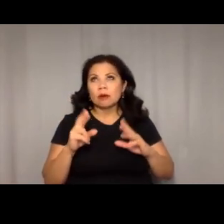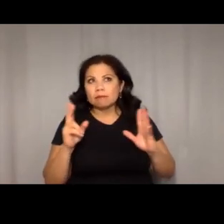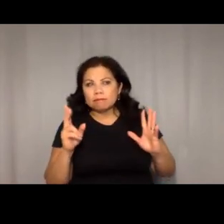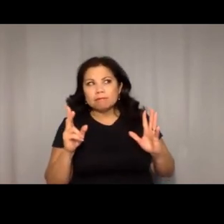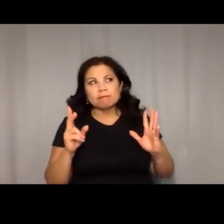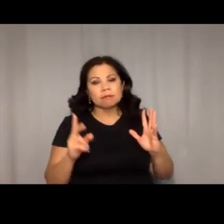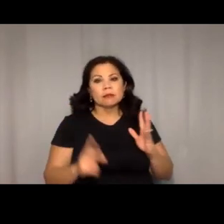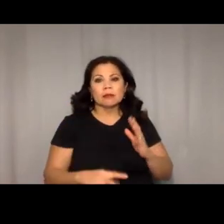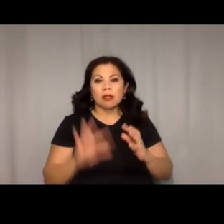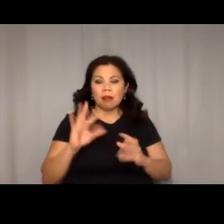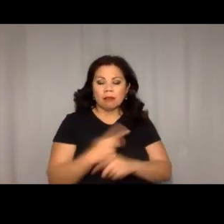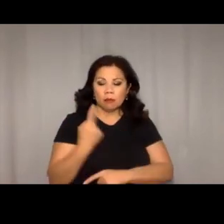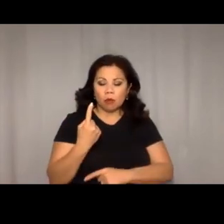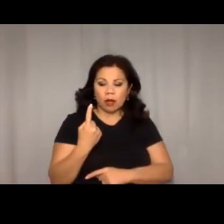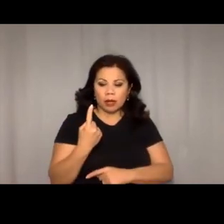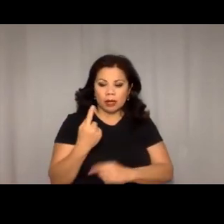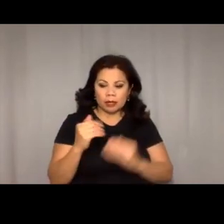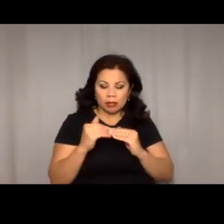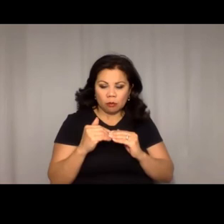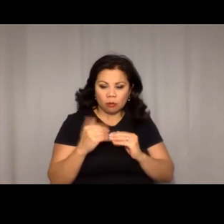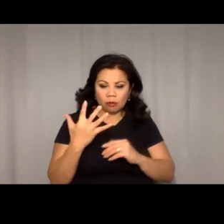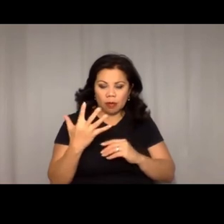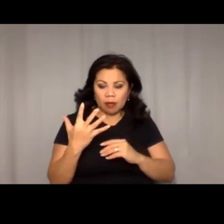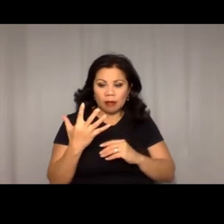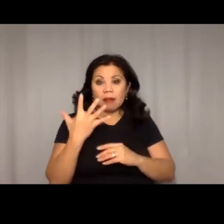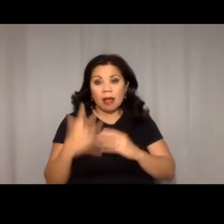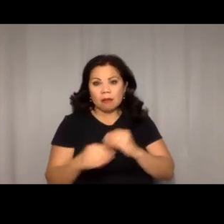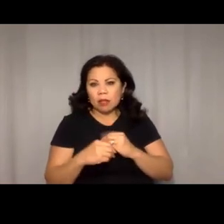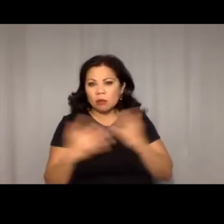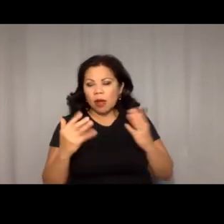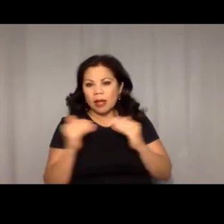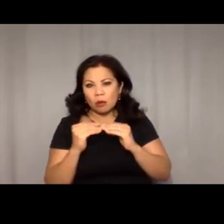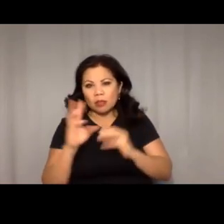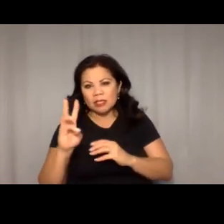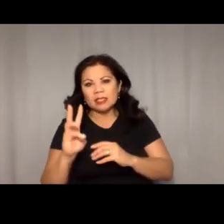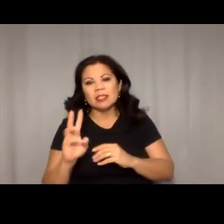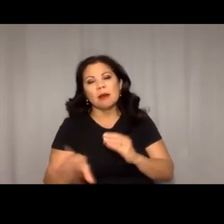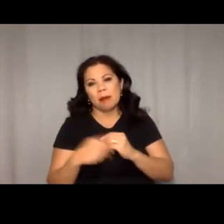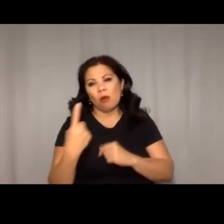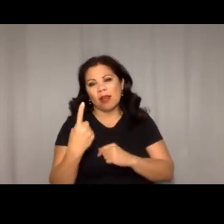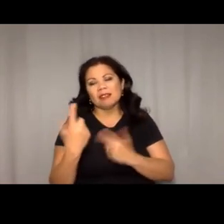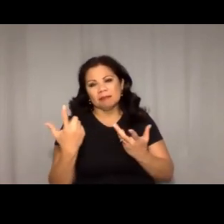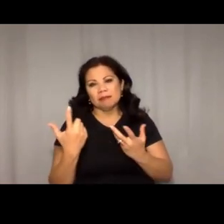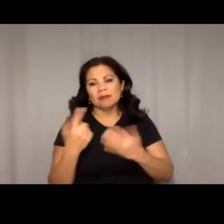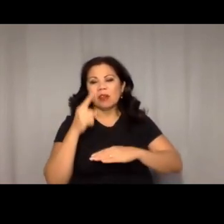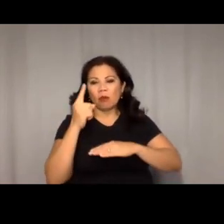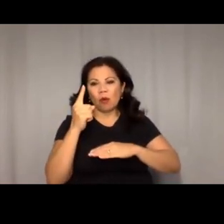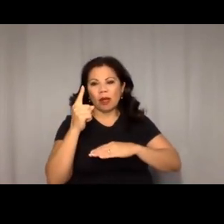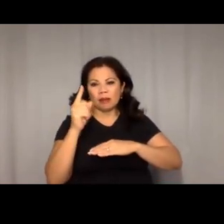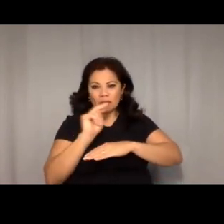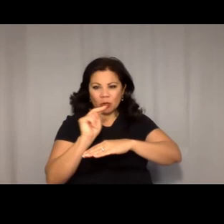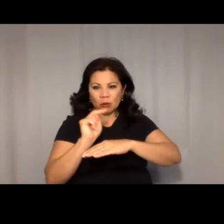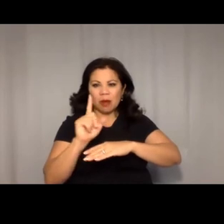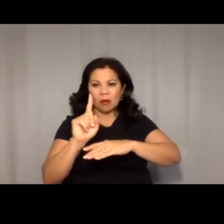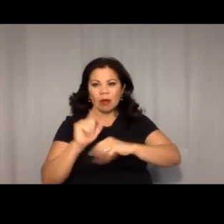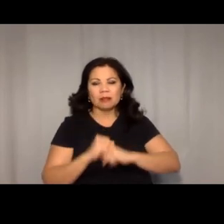okay, 5 times 1 is 5. 5 plus what equals 6? 5 plus 1, so that goes the one on, that's going to be the 1 on top.